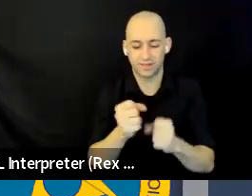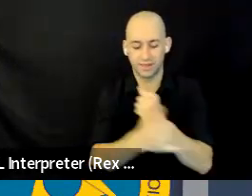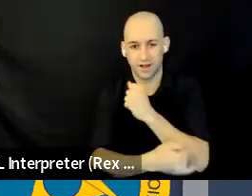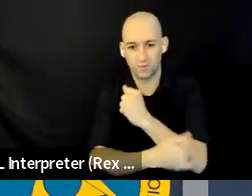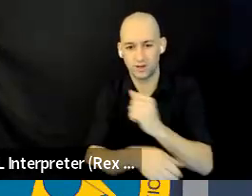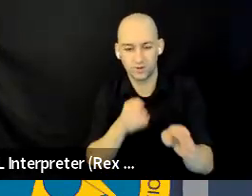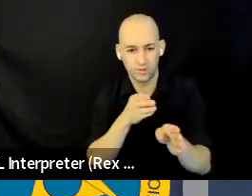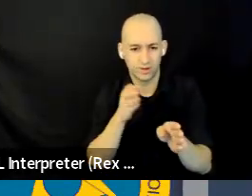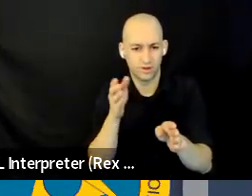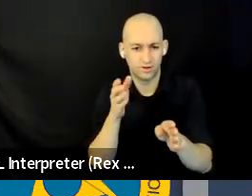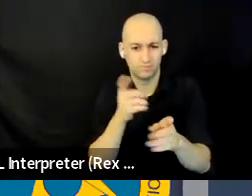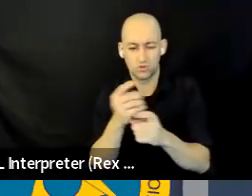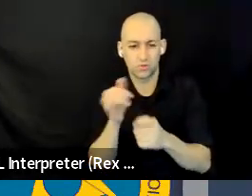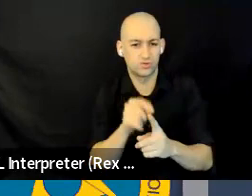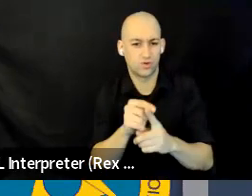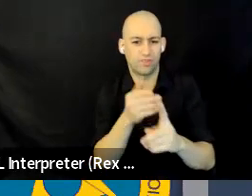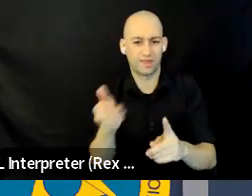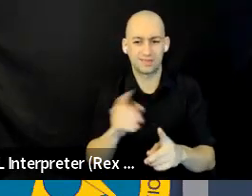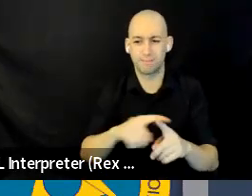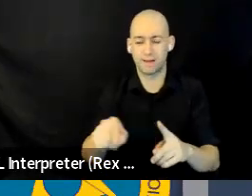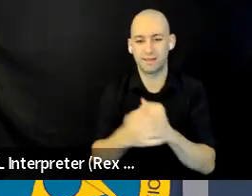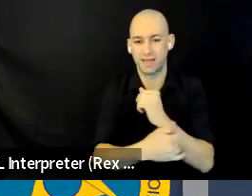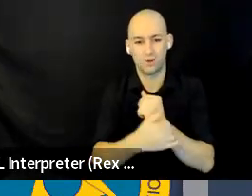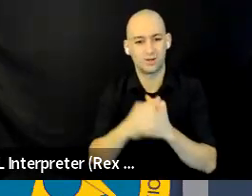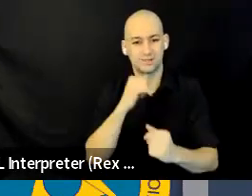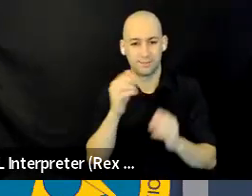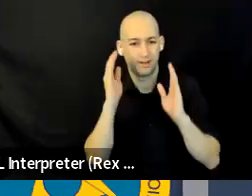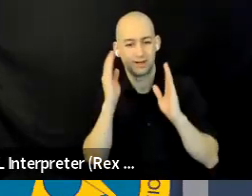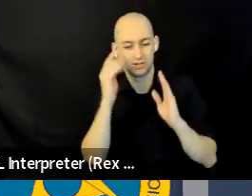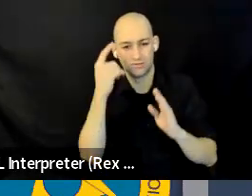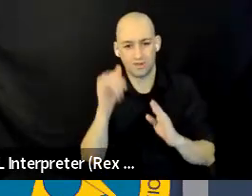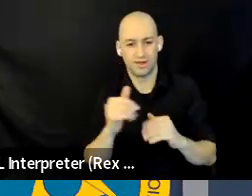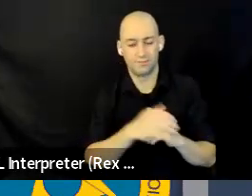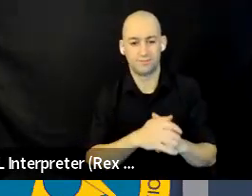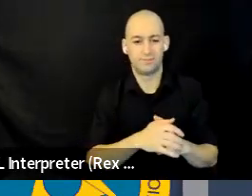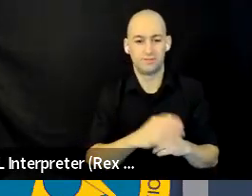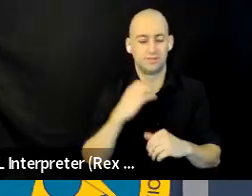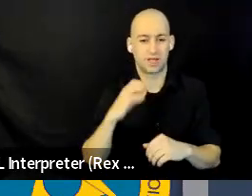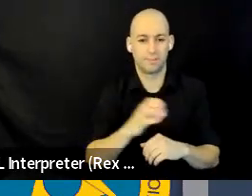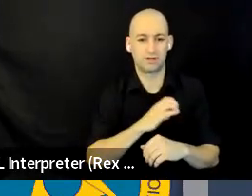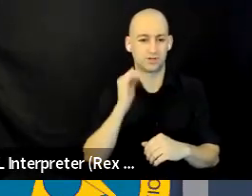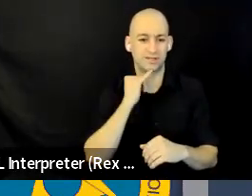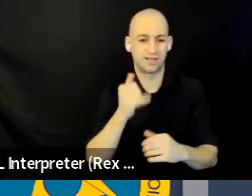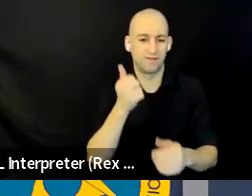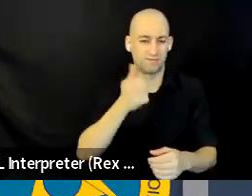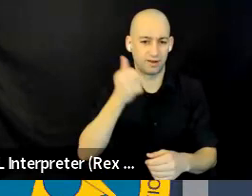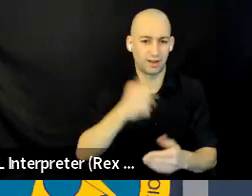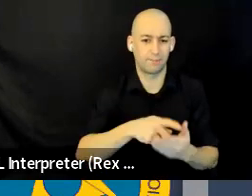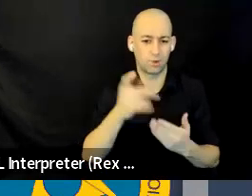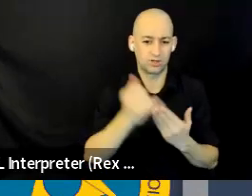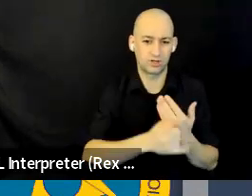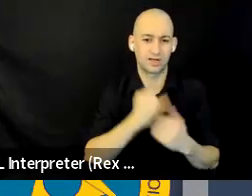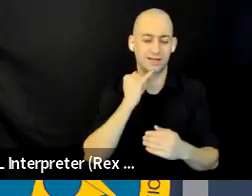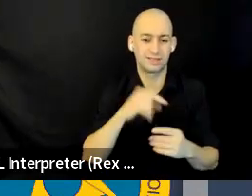such impacts, but the county has not been receptive to such an approach. As such, the commission would essentially be funding a project that is opposed by the